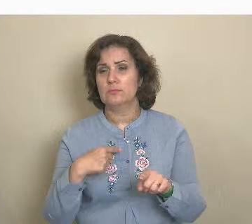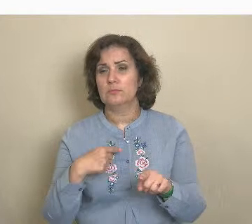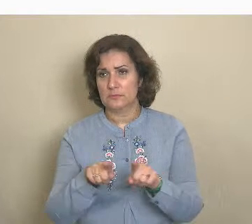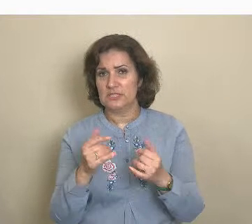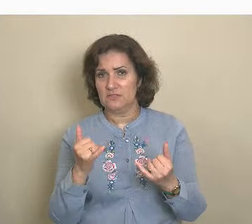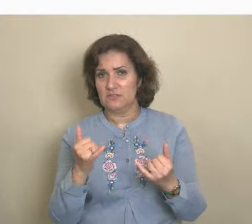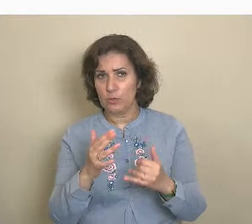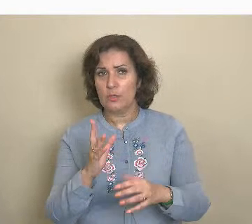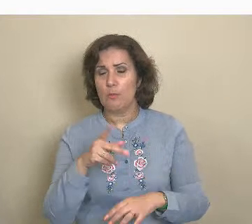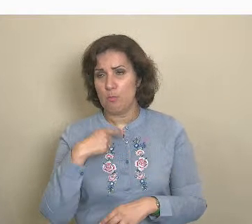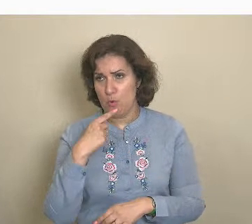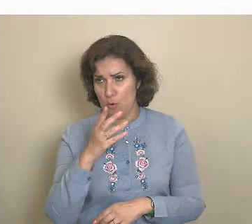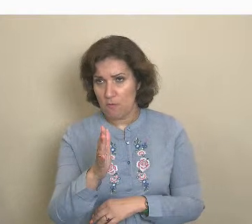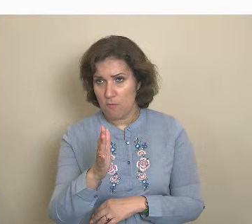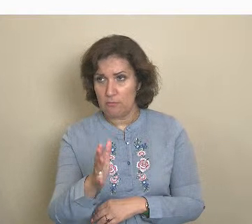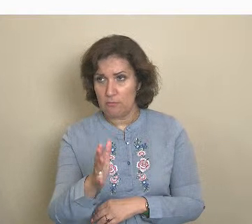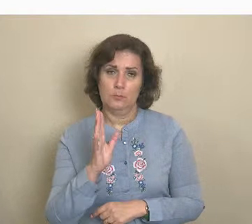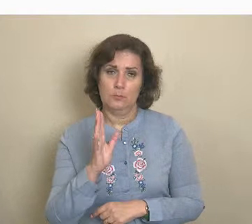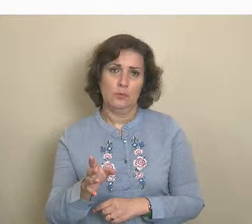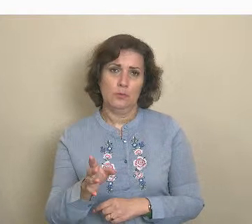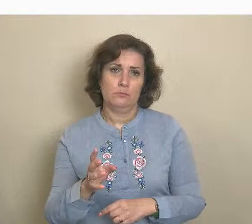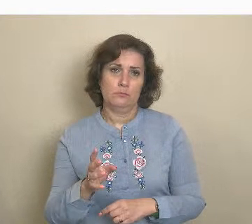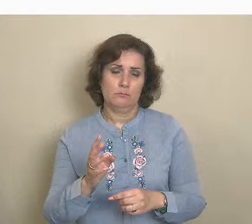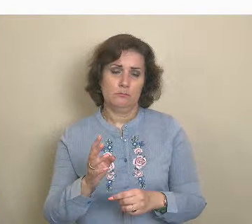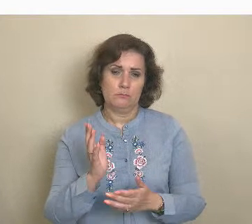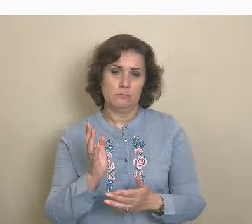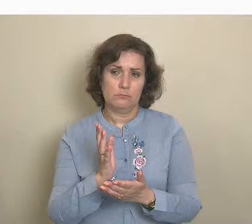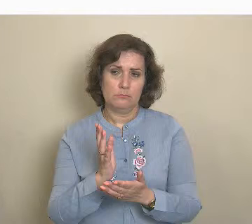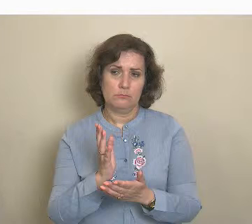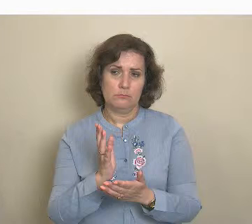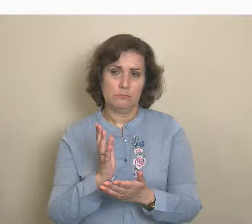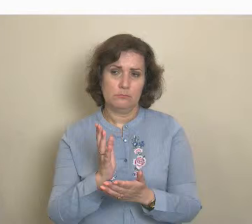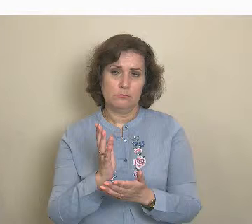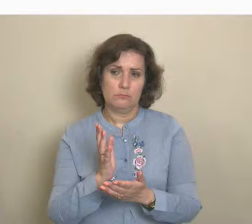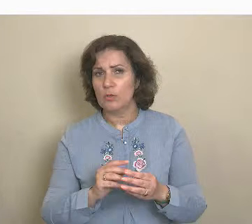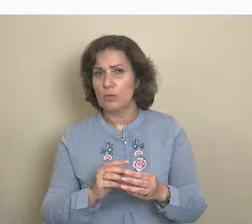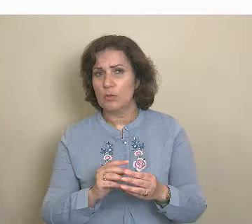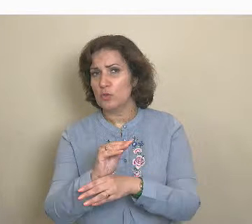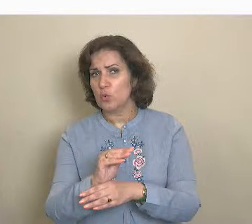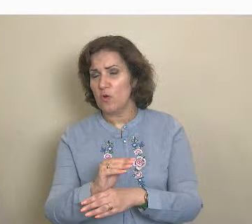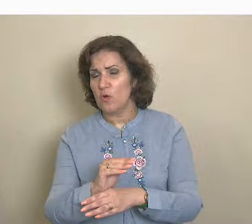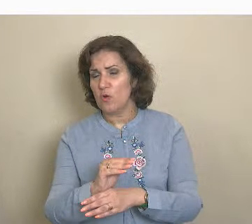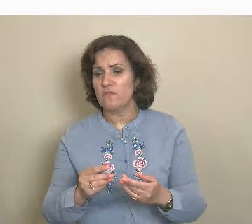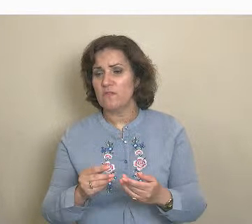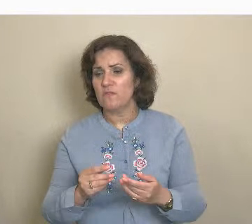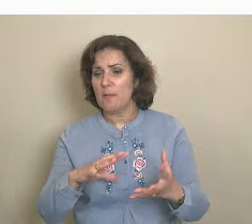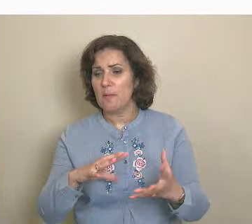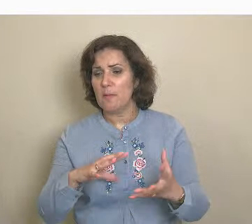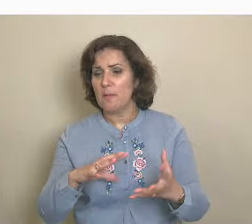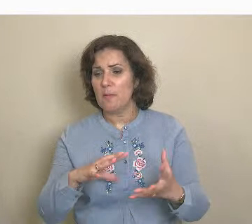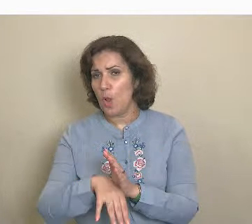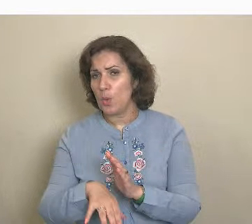and elections of the head of the city, and they will issue protocols on